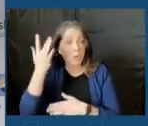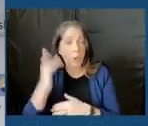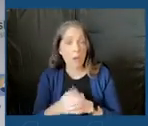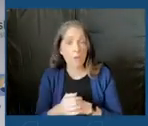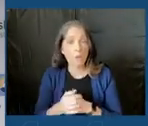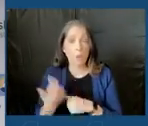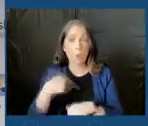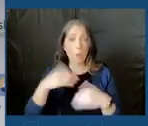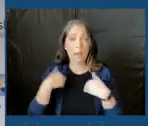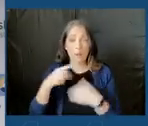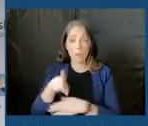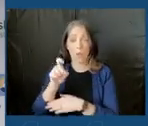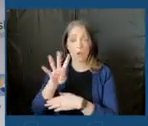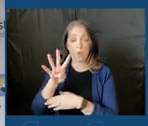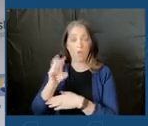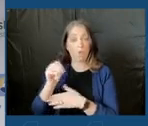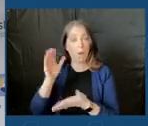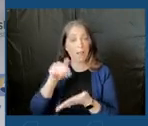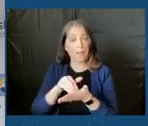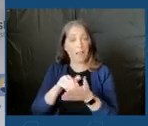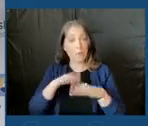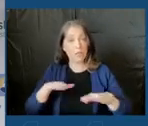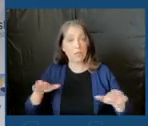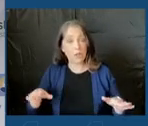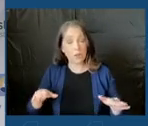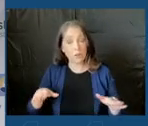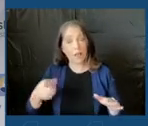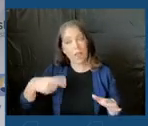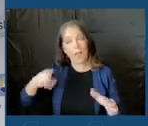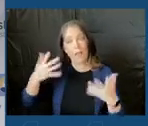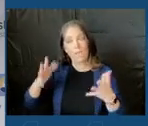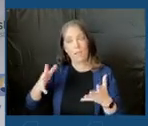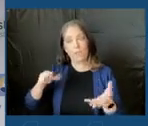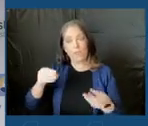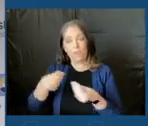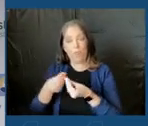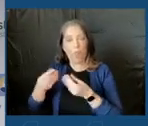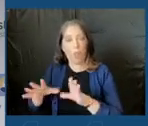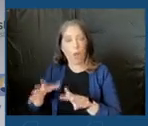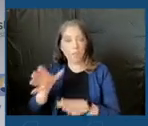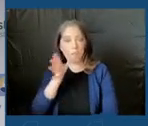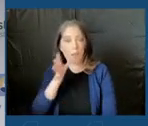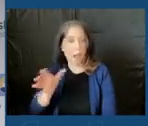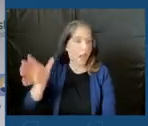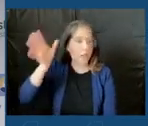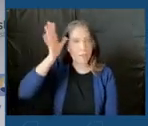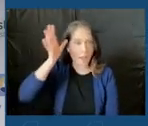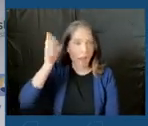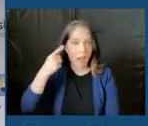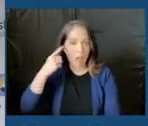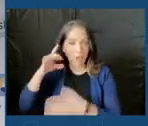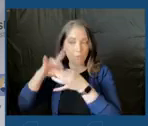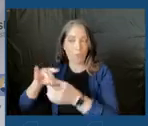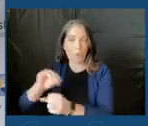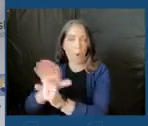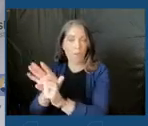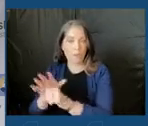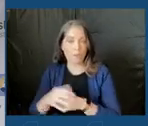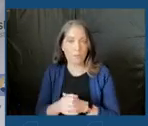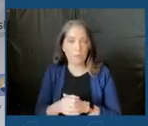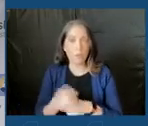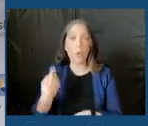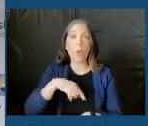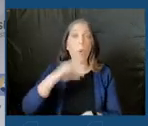140,000 children who have lost a primary or secondary parent to COVID. We know that we died twice as much